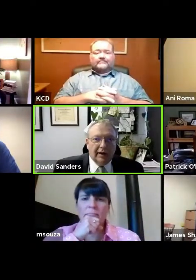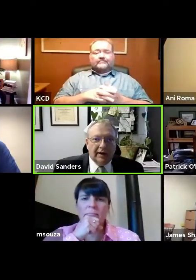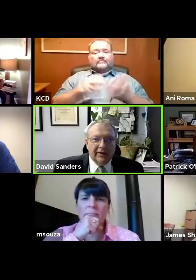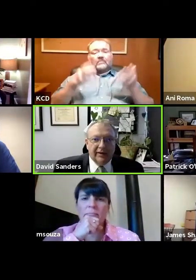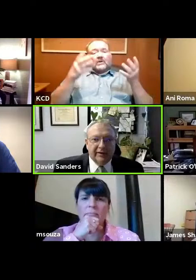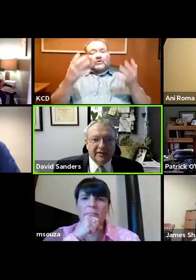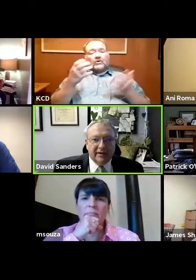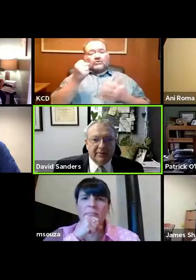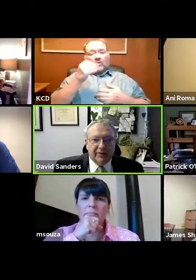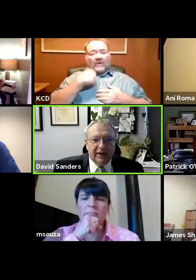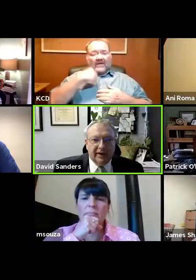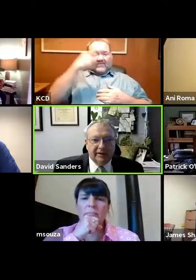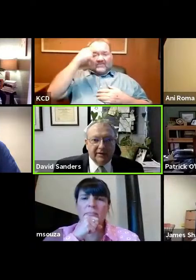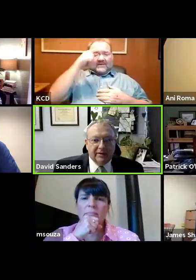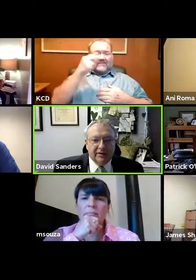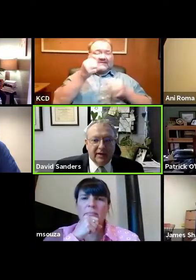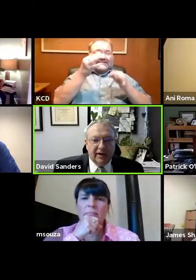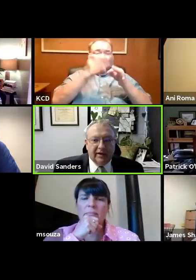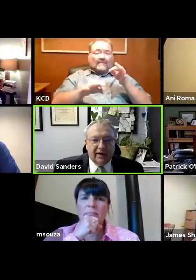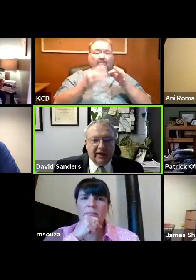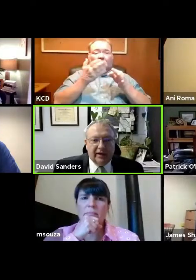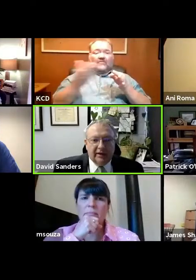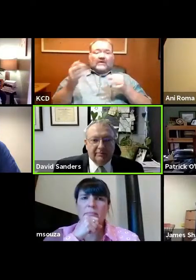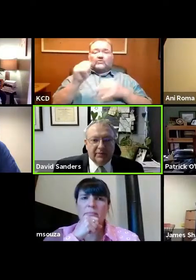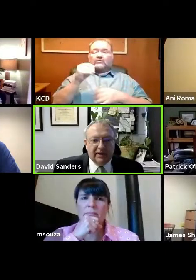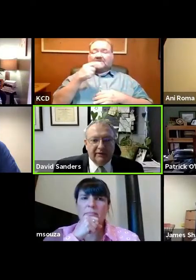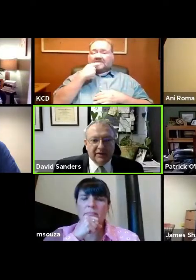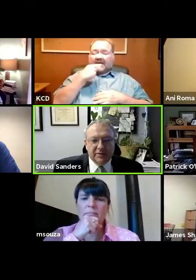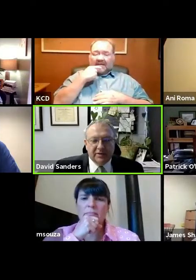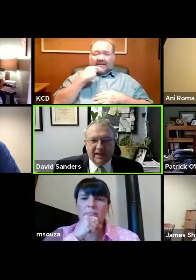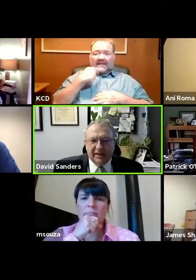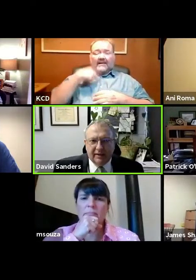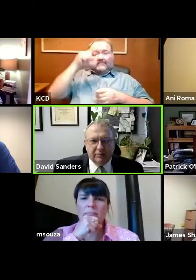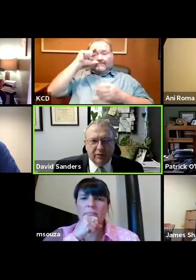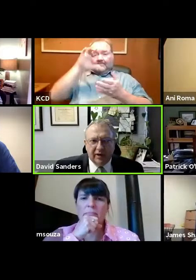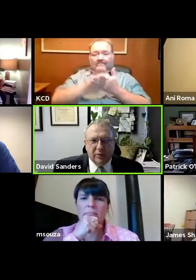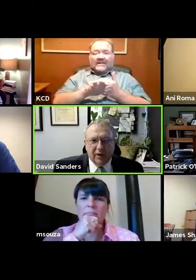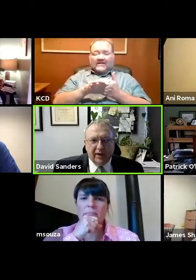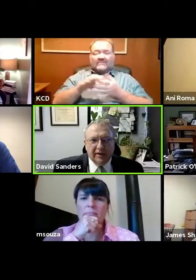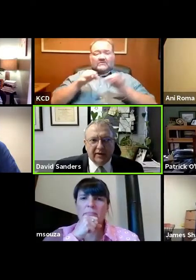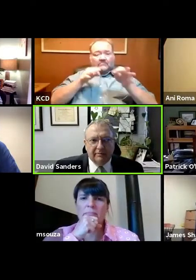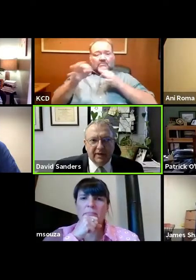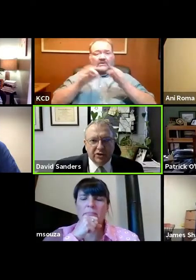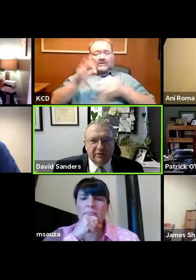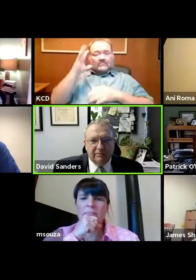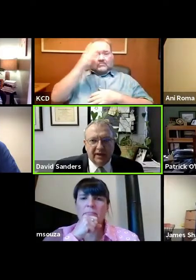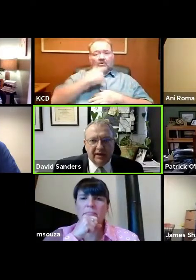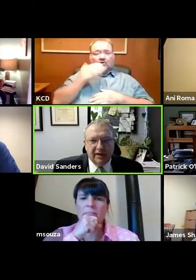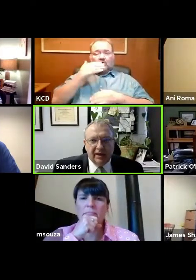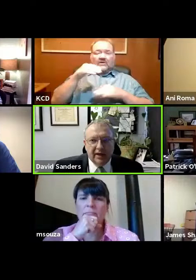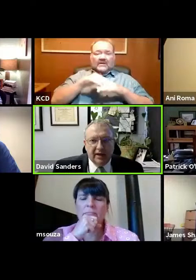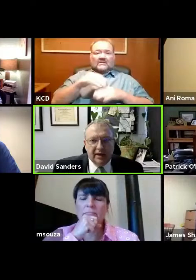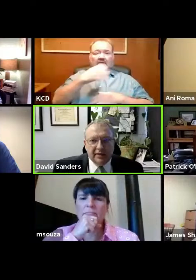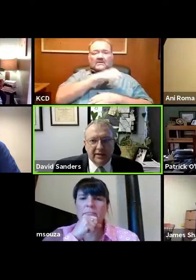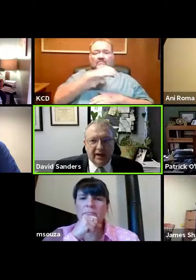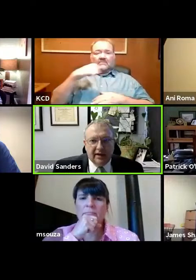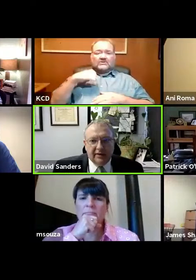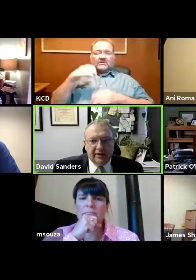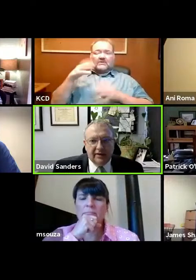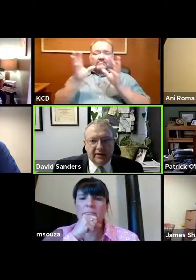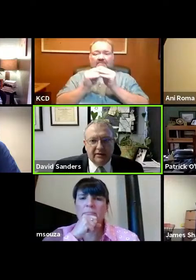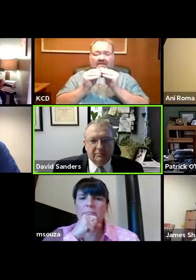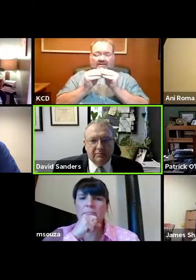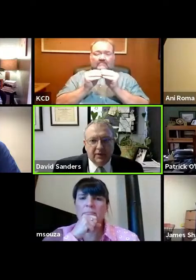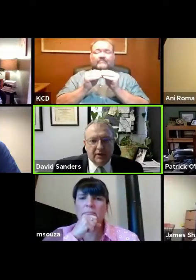So I think the simple thing to say, and I believe this was spelled out pretty well at the commission meeting, is